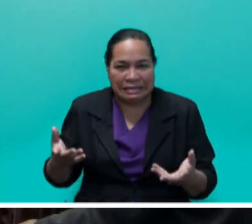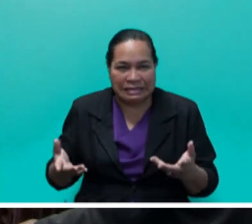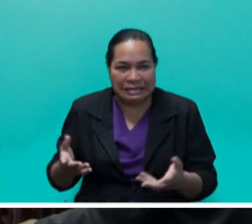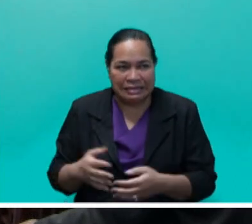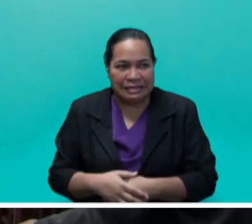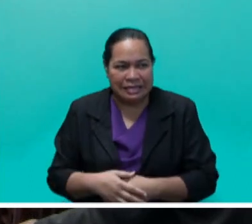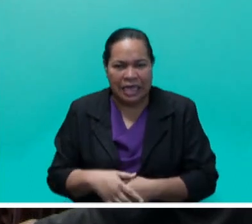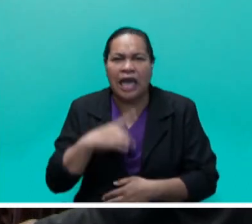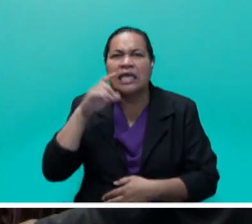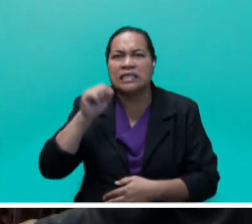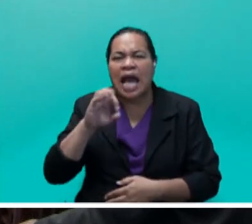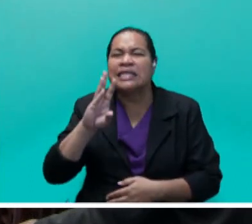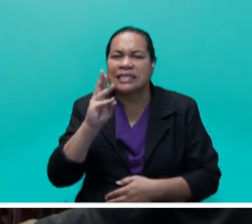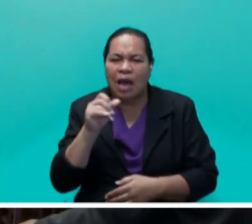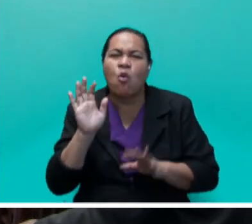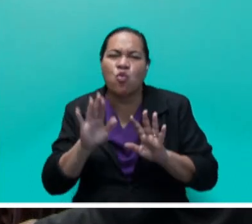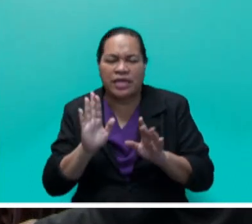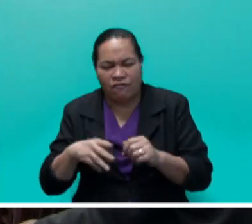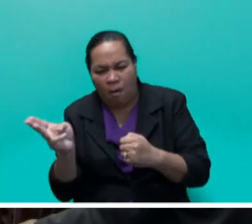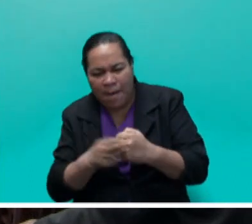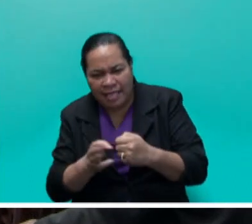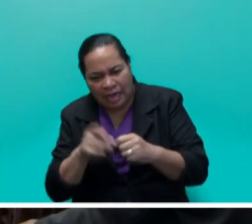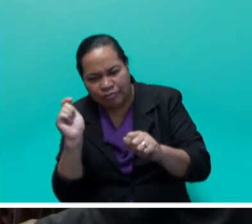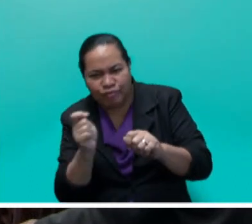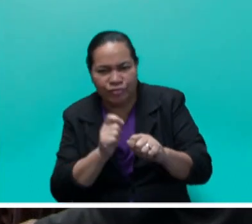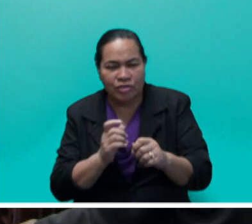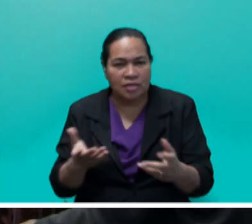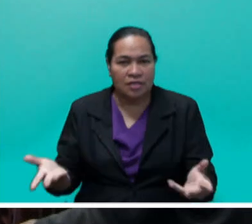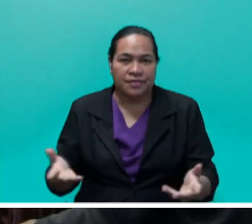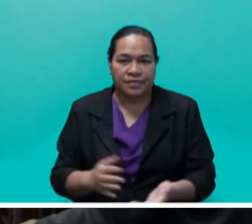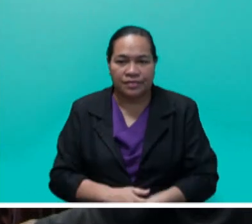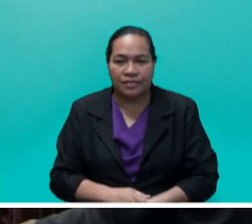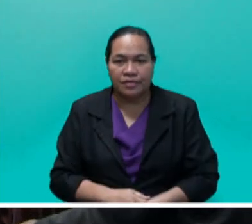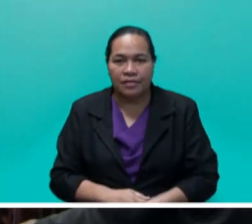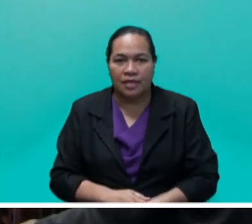Yes. Some are waiting for maintenance and... Come again?